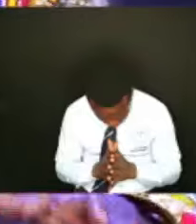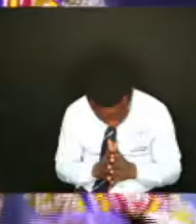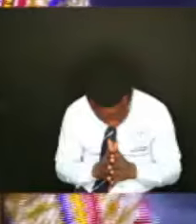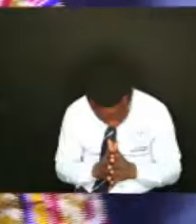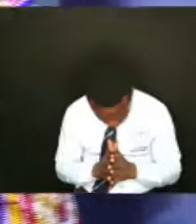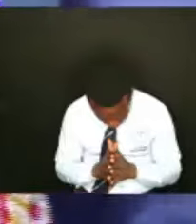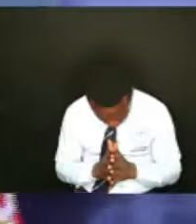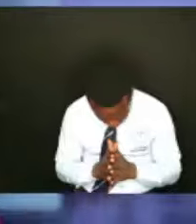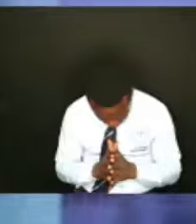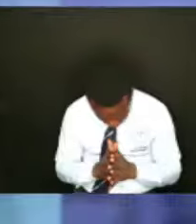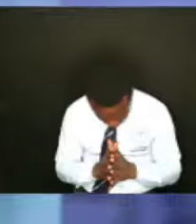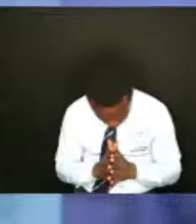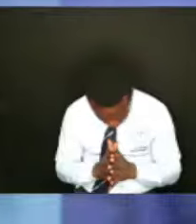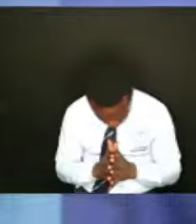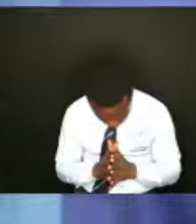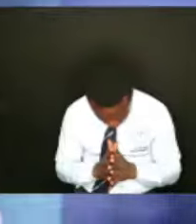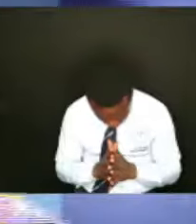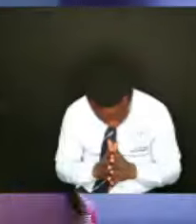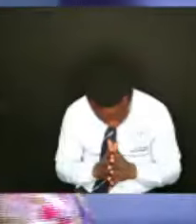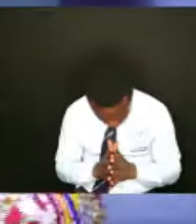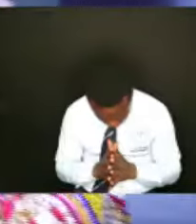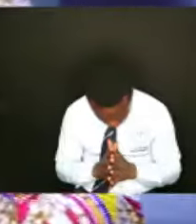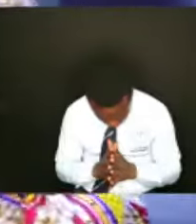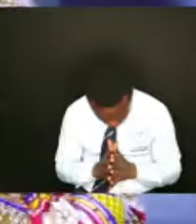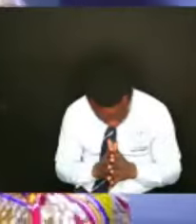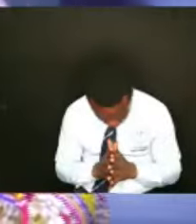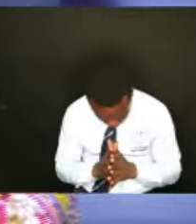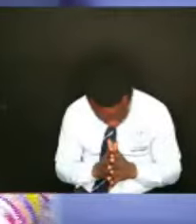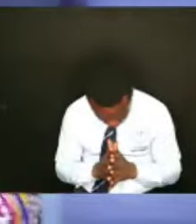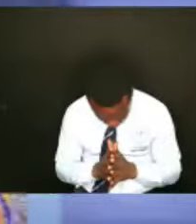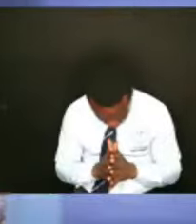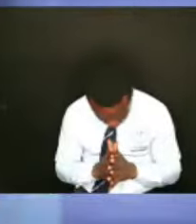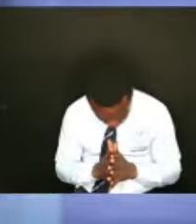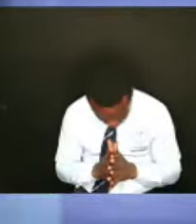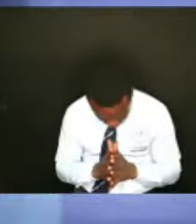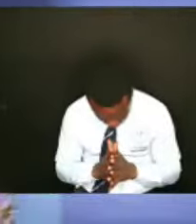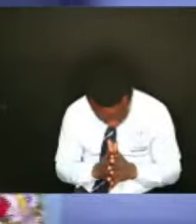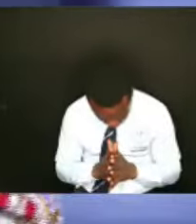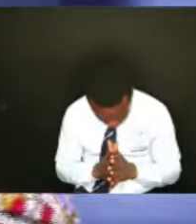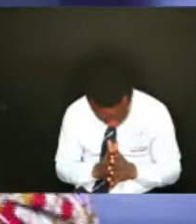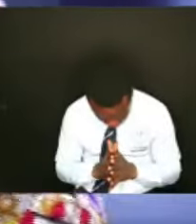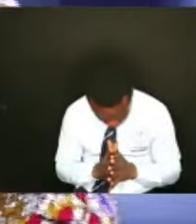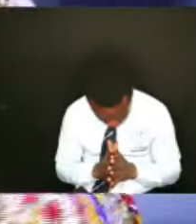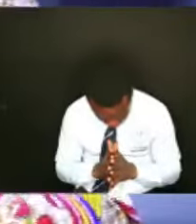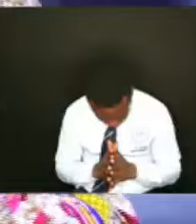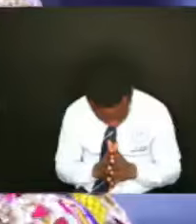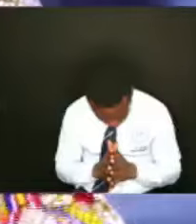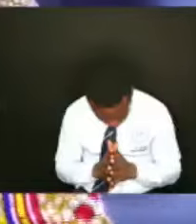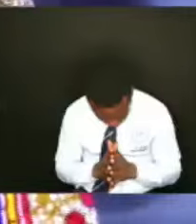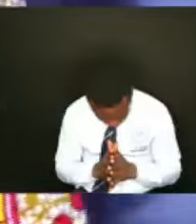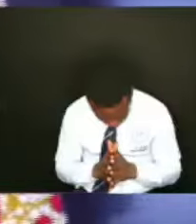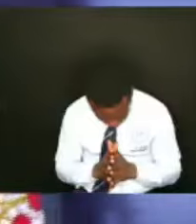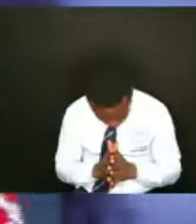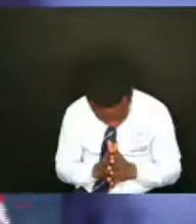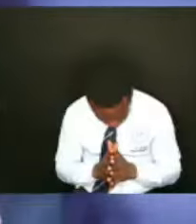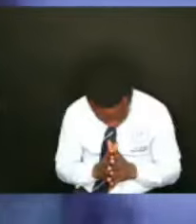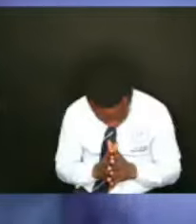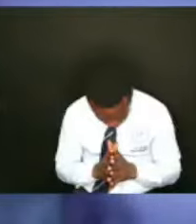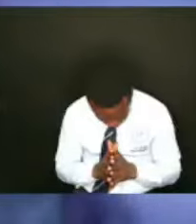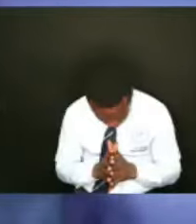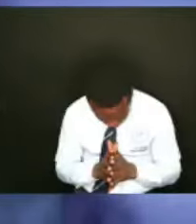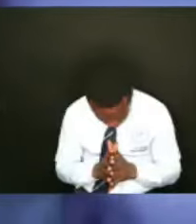We forgive our offenders, Lord, from the depths of our heart. We release them. We forgive them, O